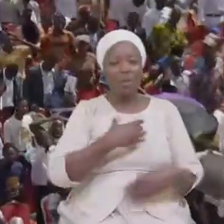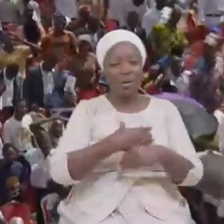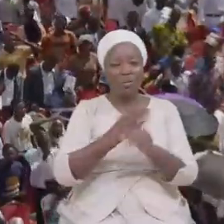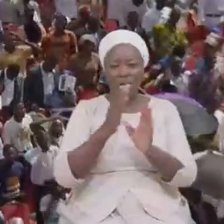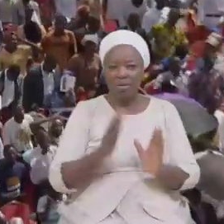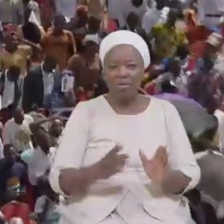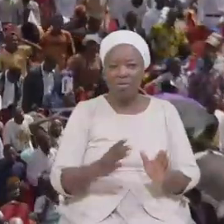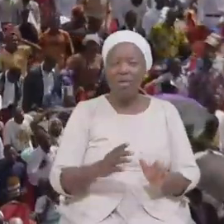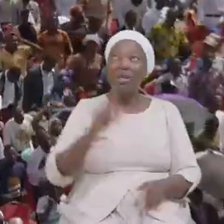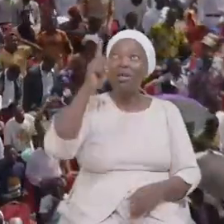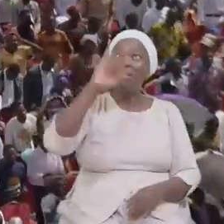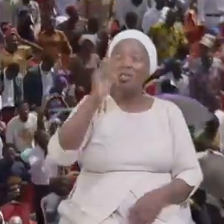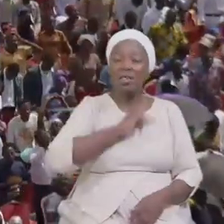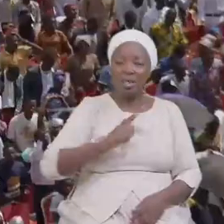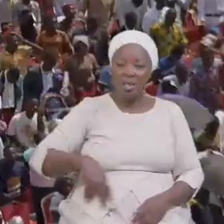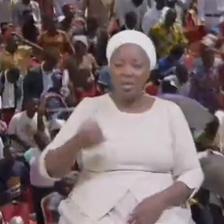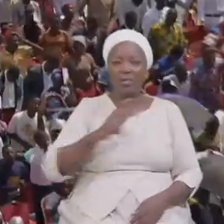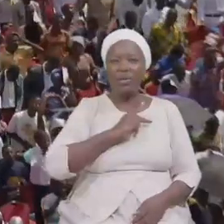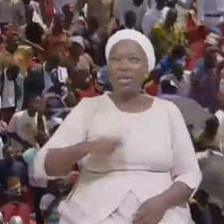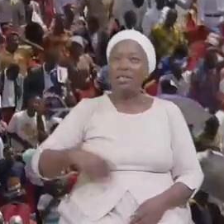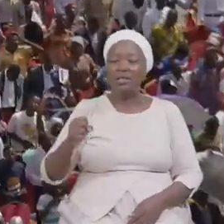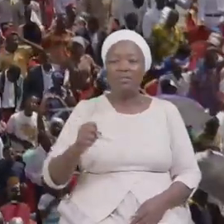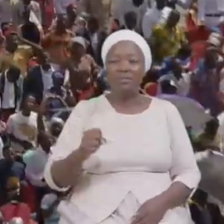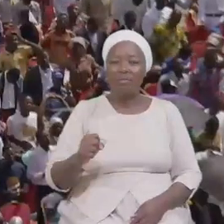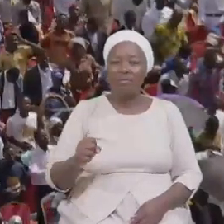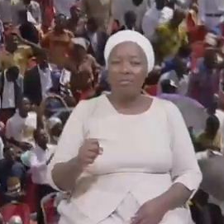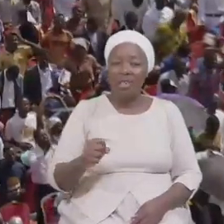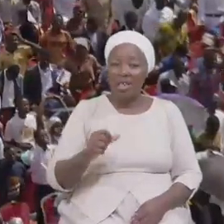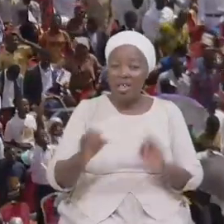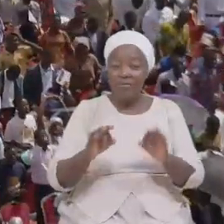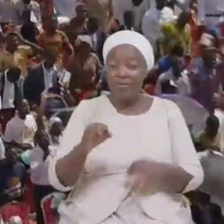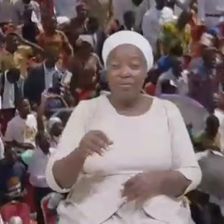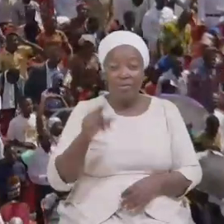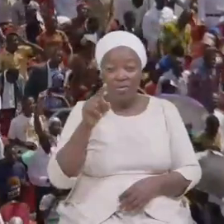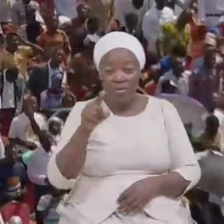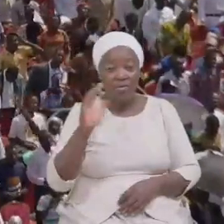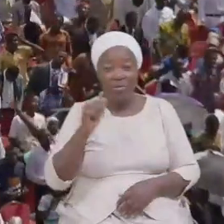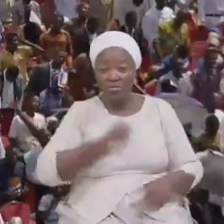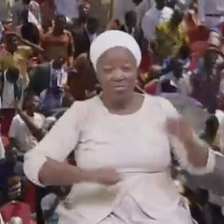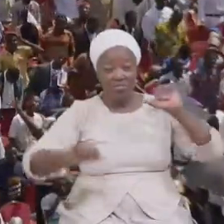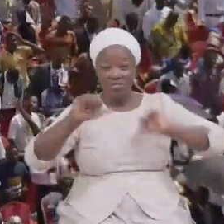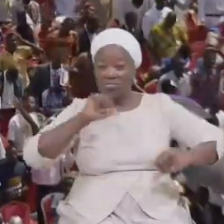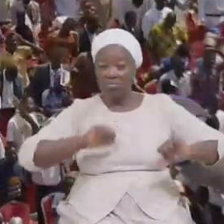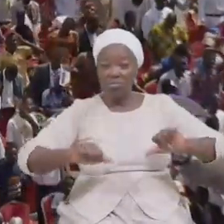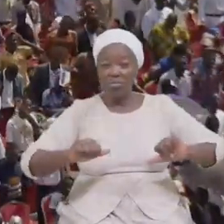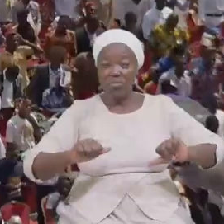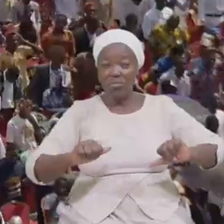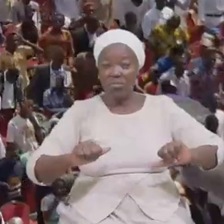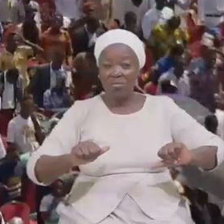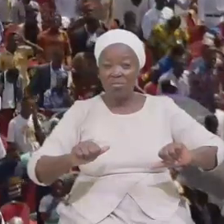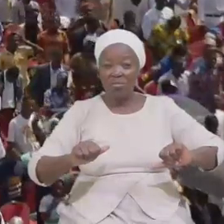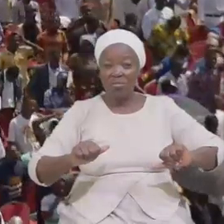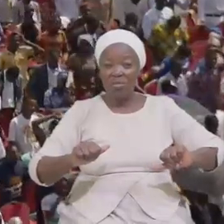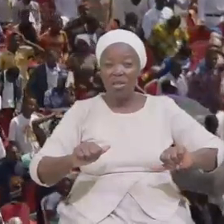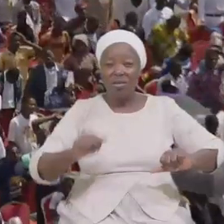the King of Kings. If you wouldn't dramatize foolishness before the